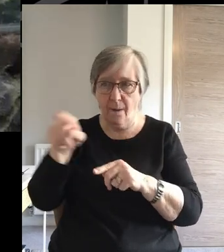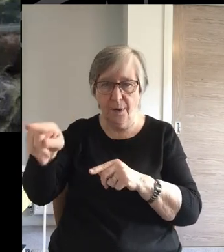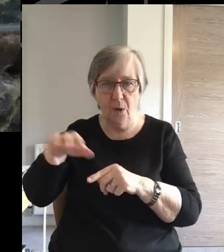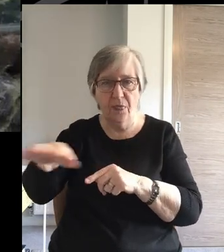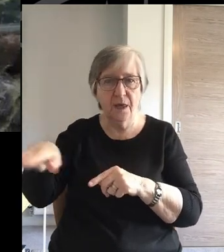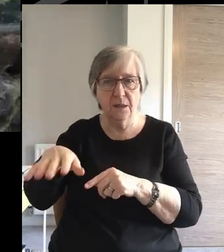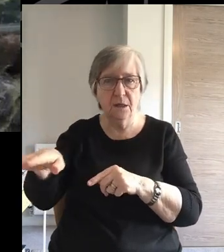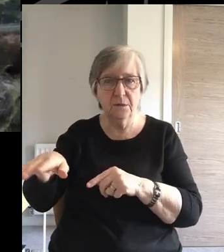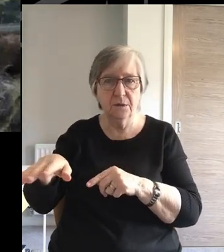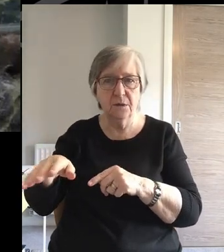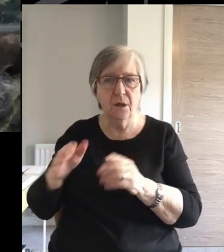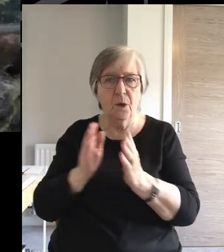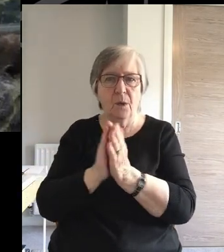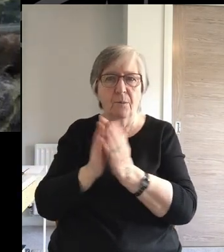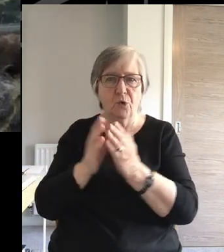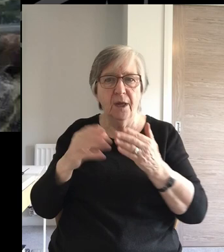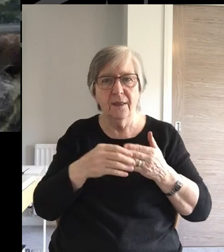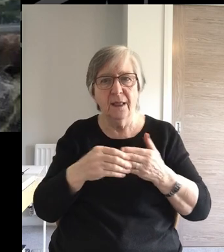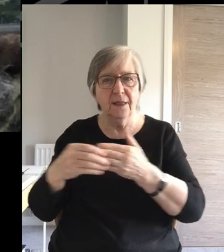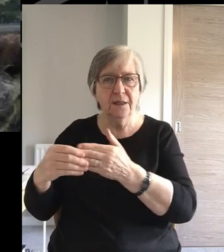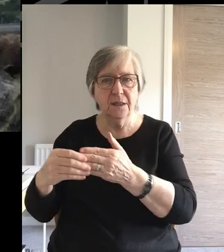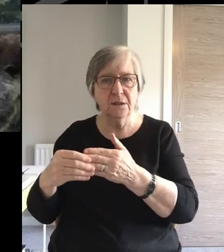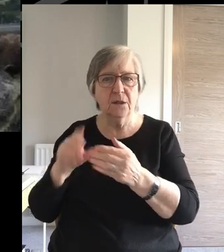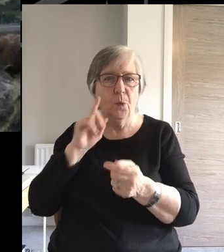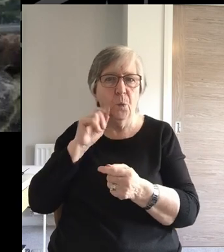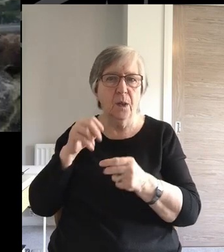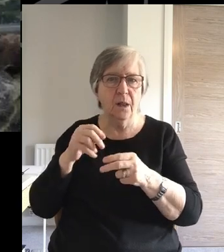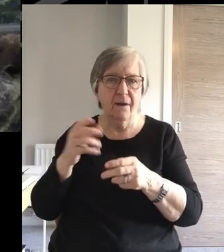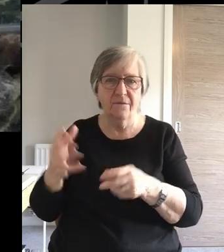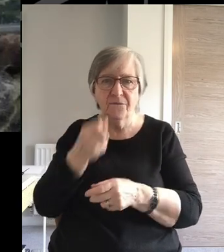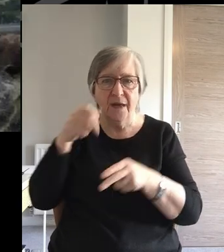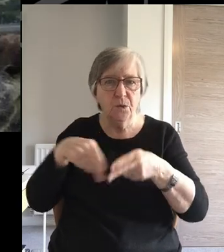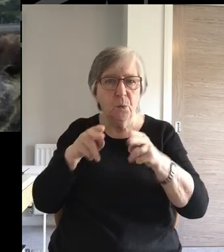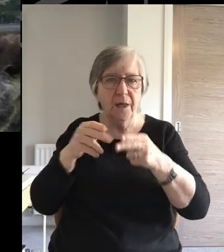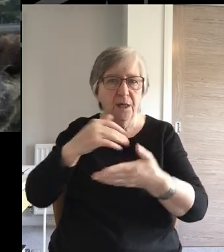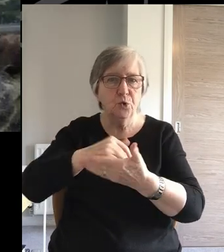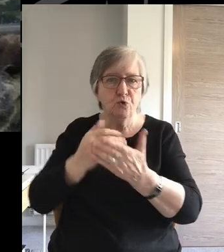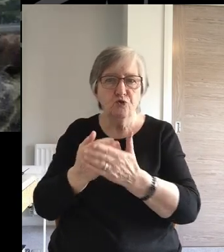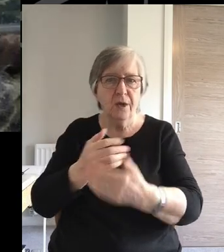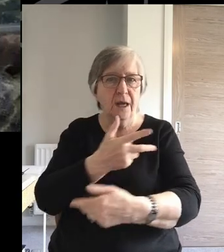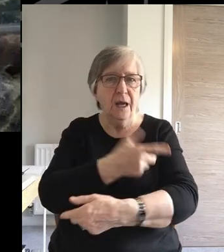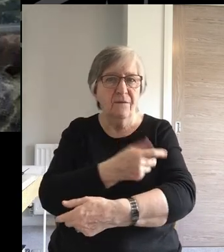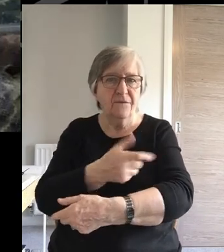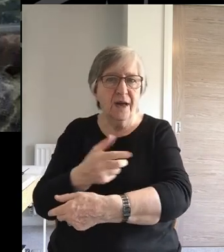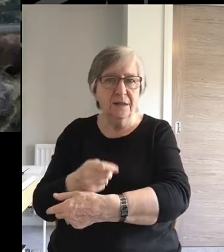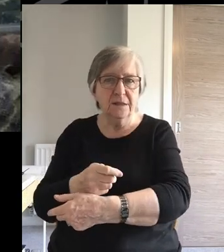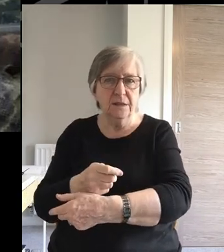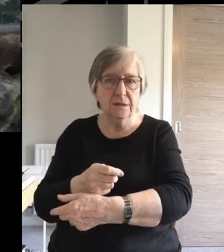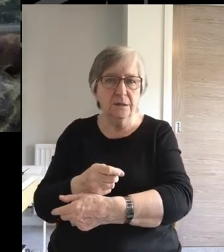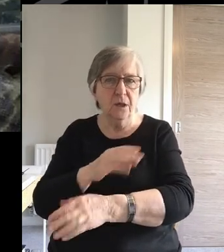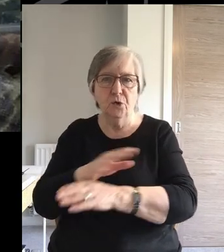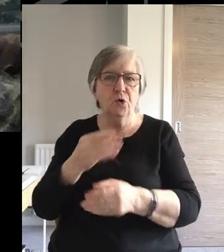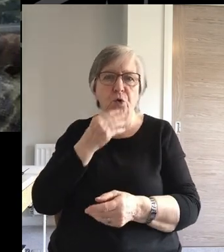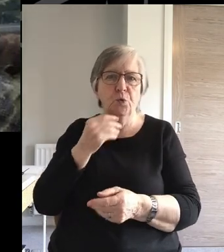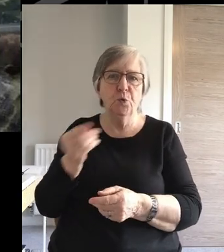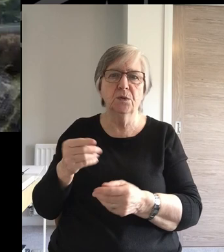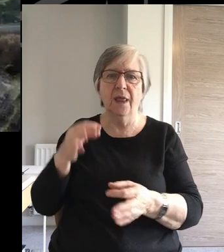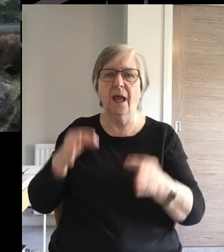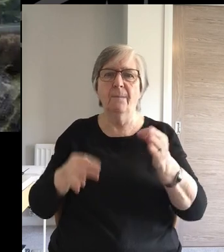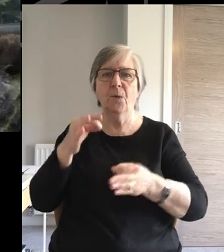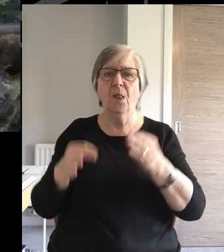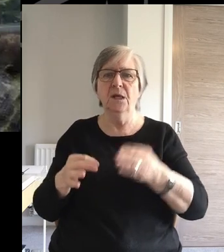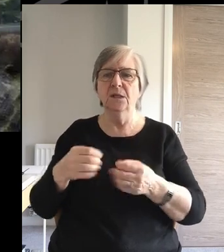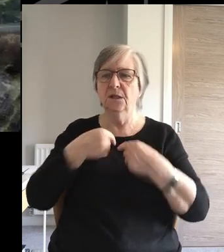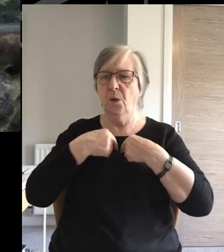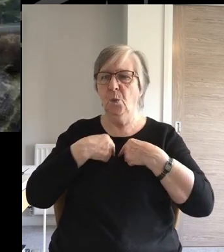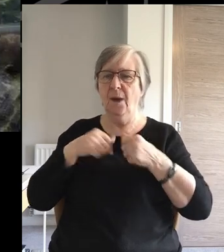that our country's leaders will seek ways to share the many COVID vaccine supplies and not use them as a political weapon to get